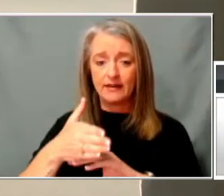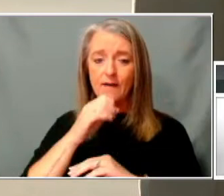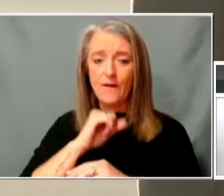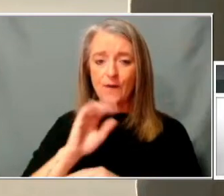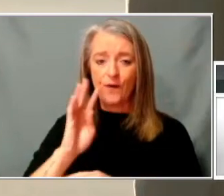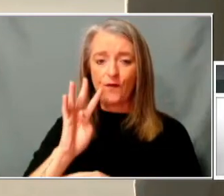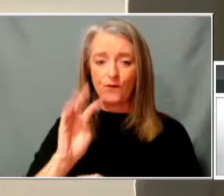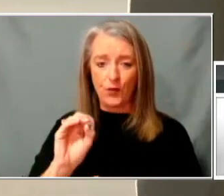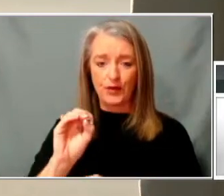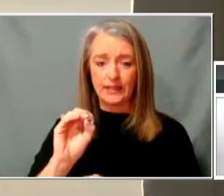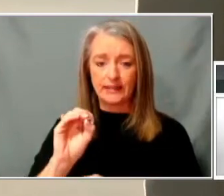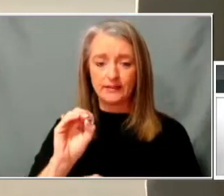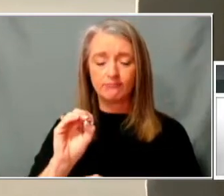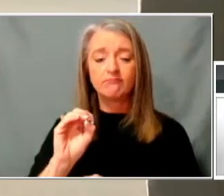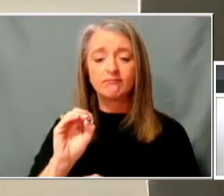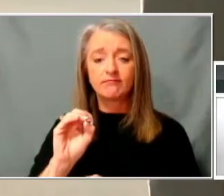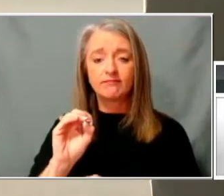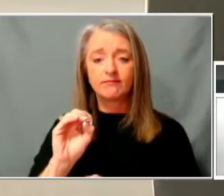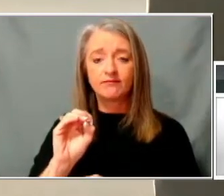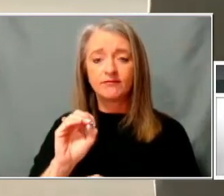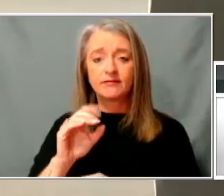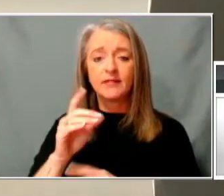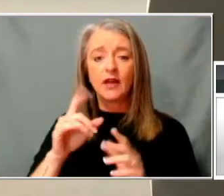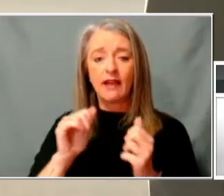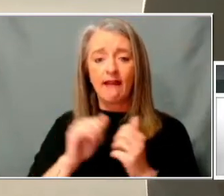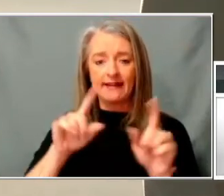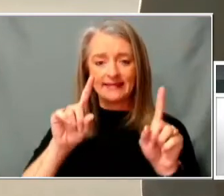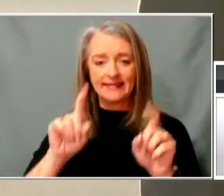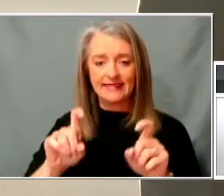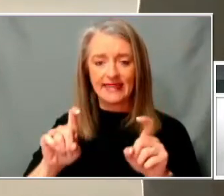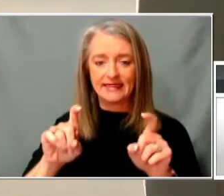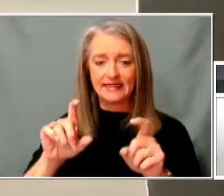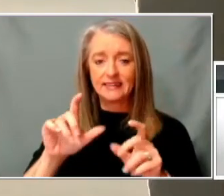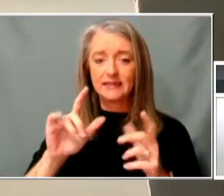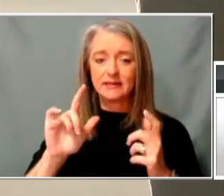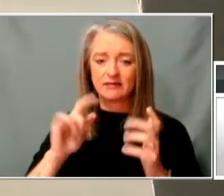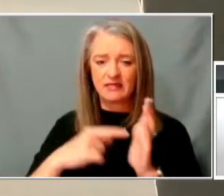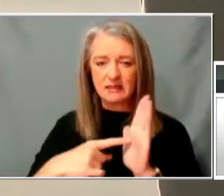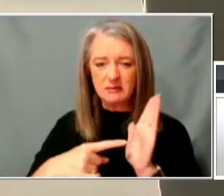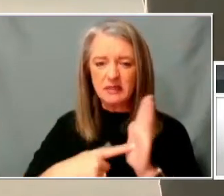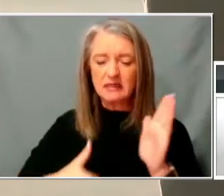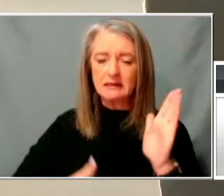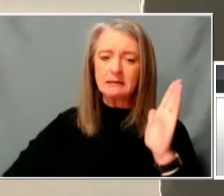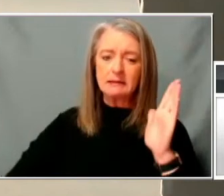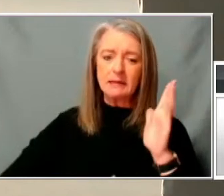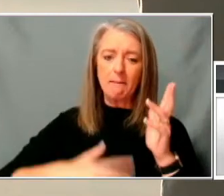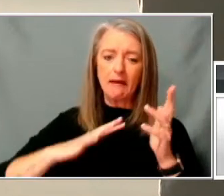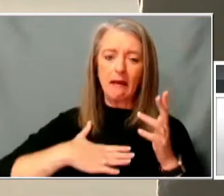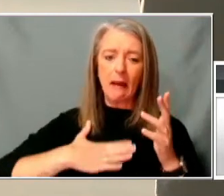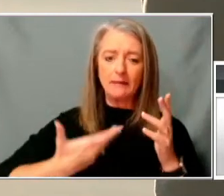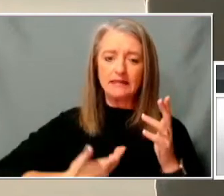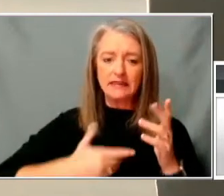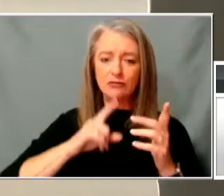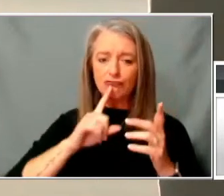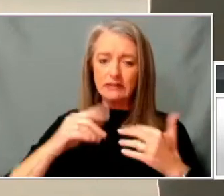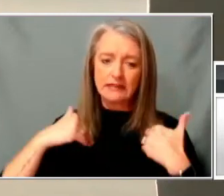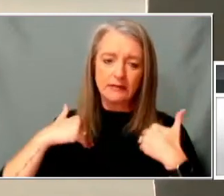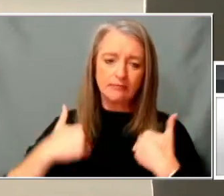40. I'd had, with a colonoscopy, I'd had some vague symptoms like some stomach upset, super